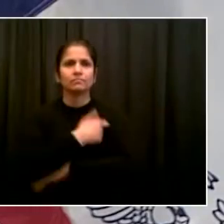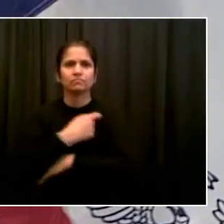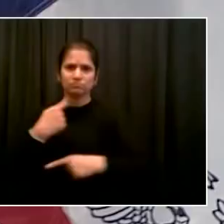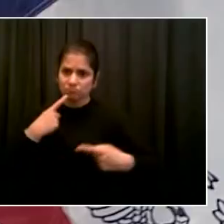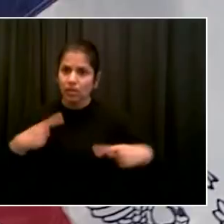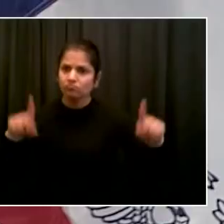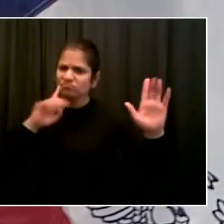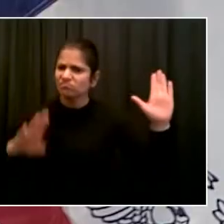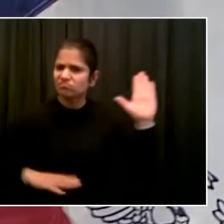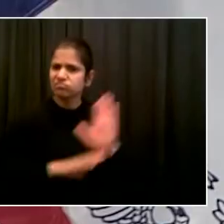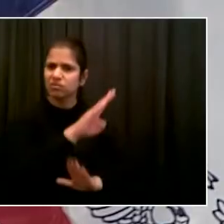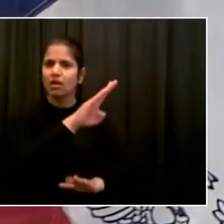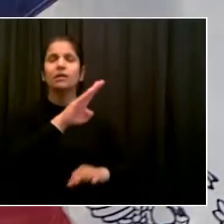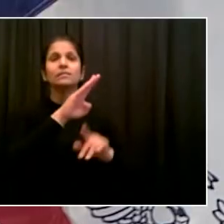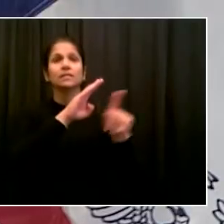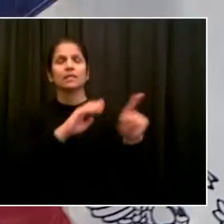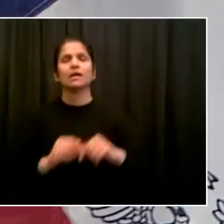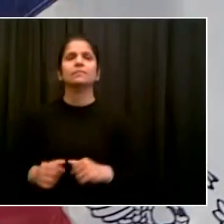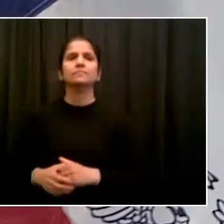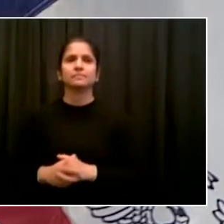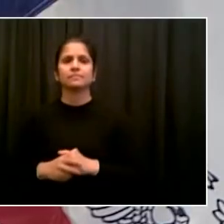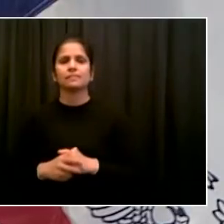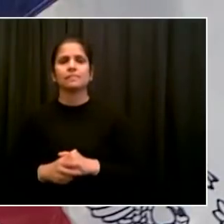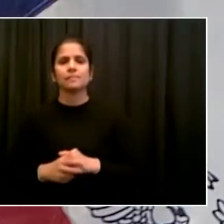next is James Ford from Pix 11.